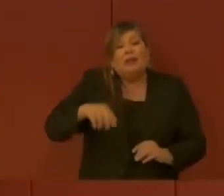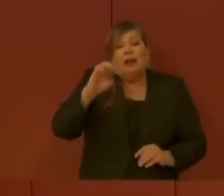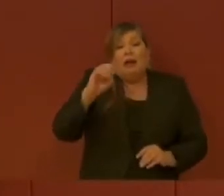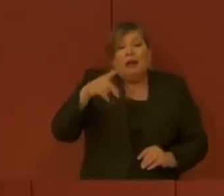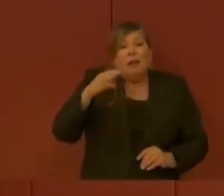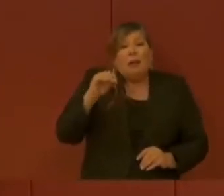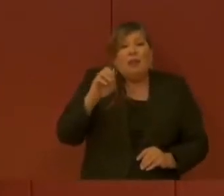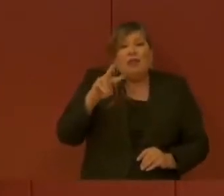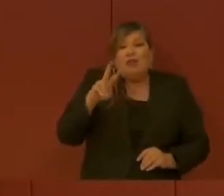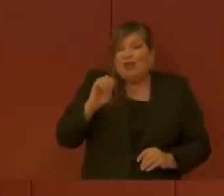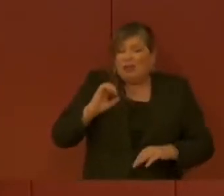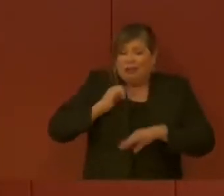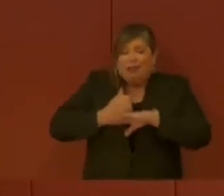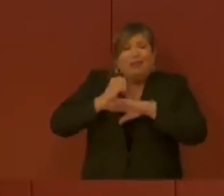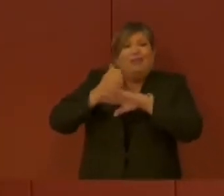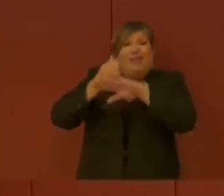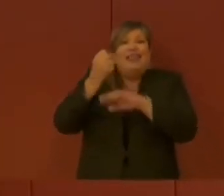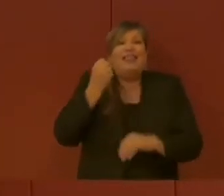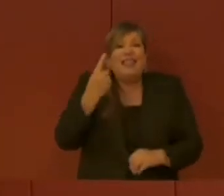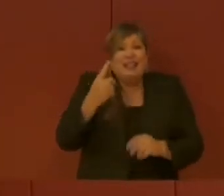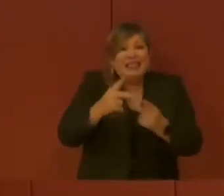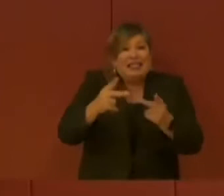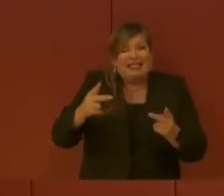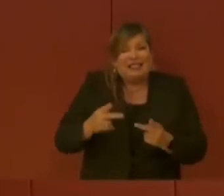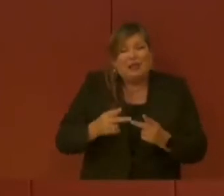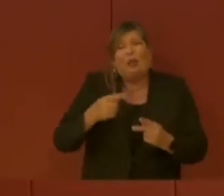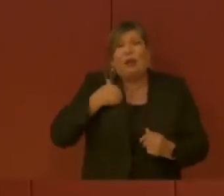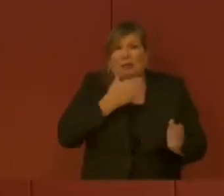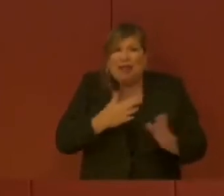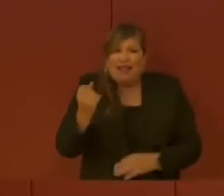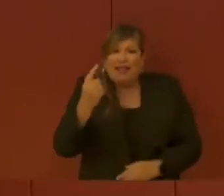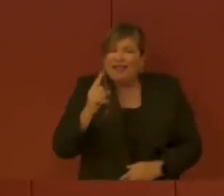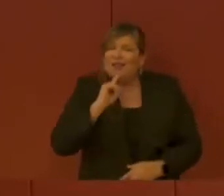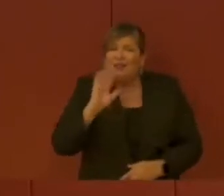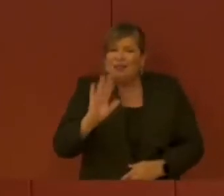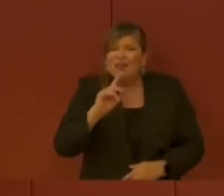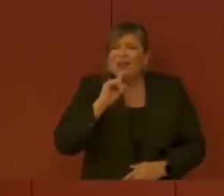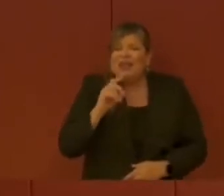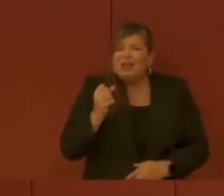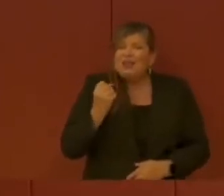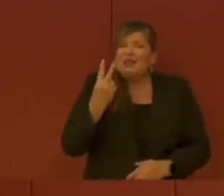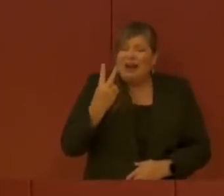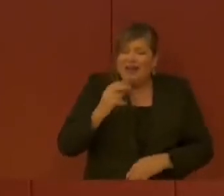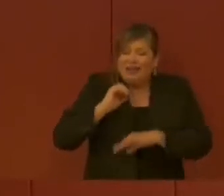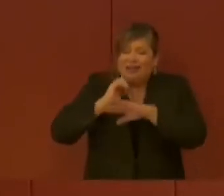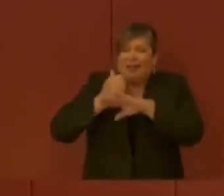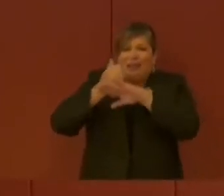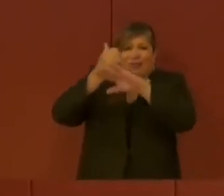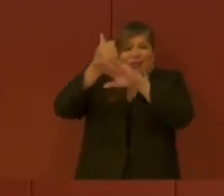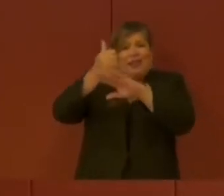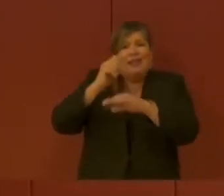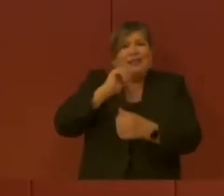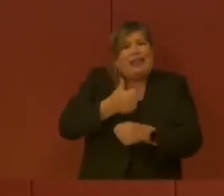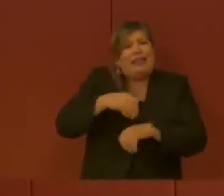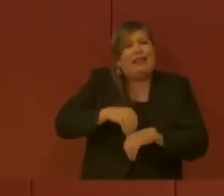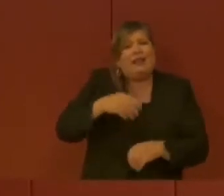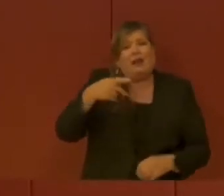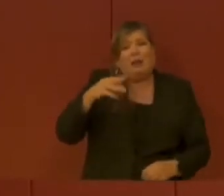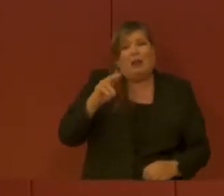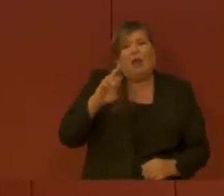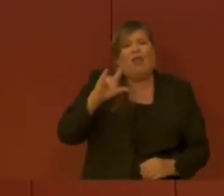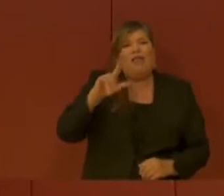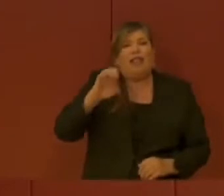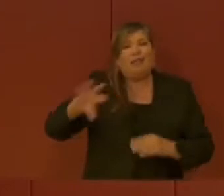Today, I can announce that we actually exceeded that goal. There are now 12 sites, with Porterville moving in Tulare County, and of course,